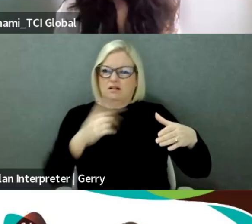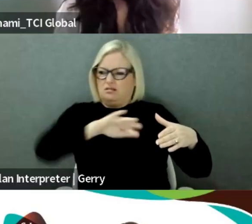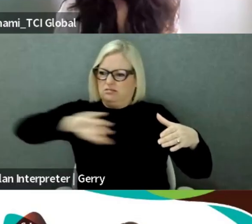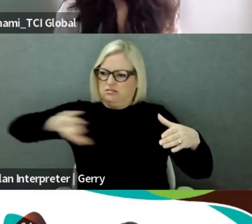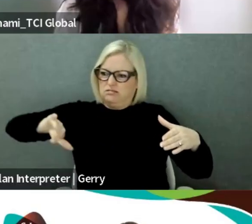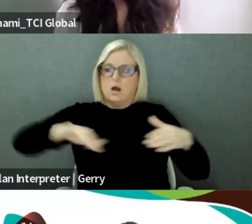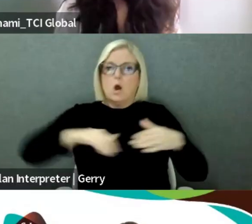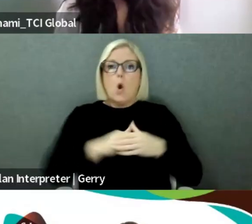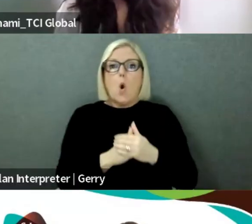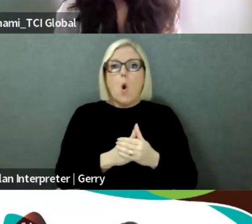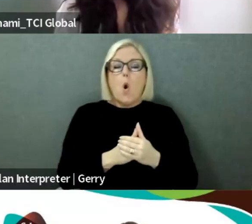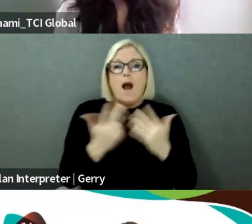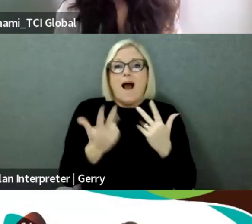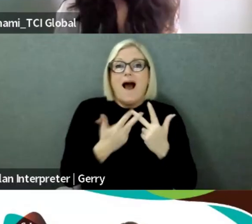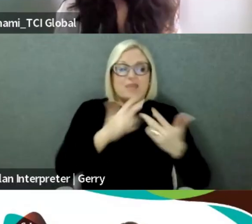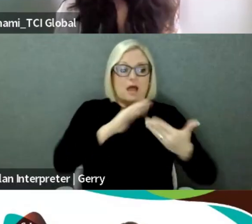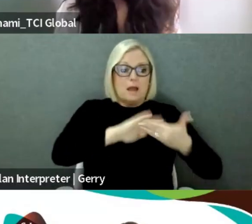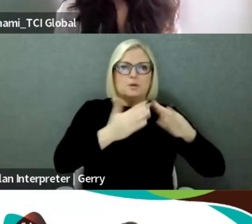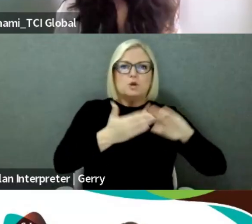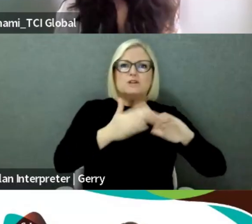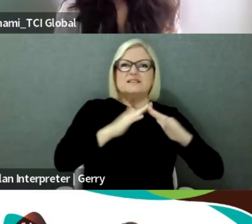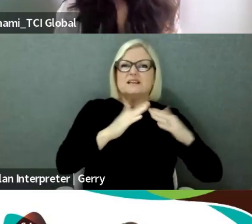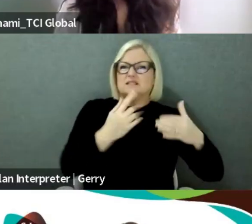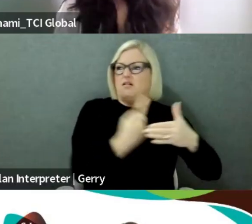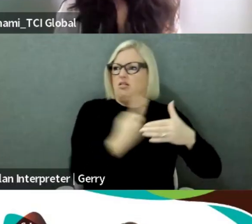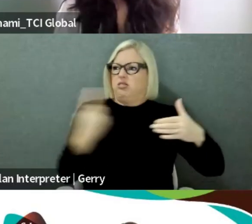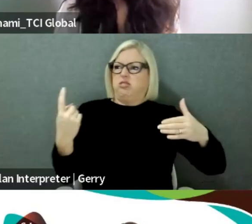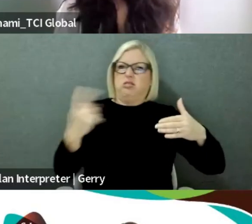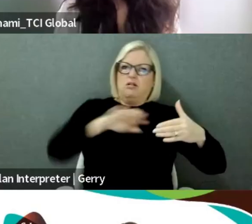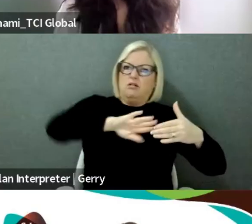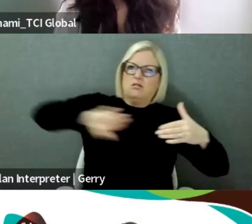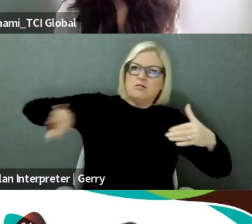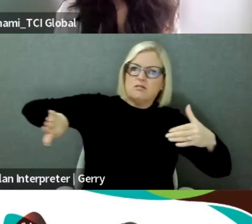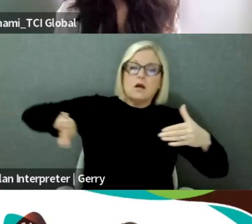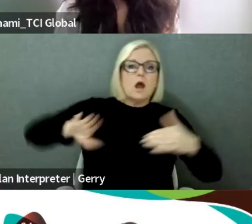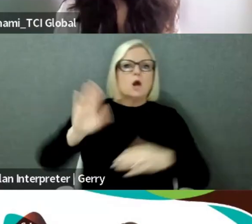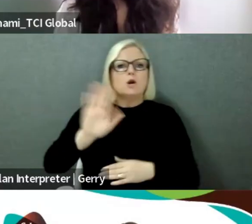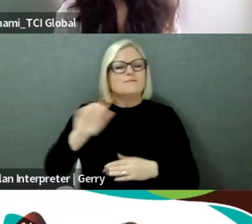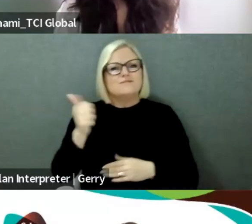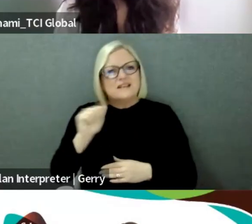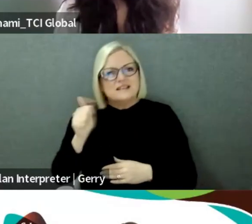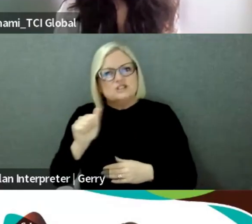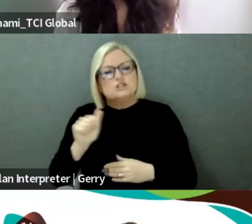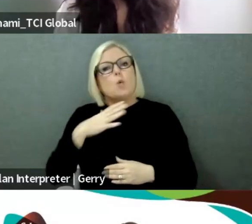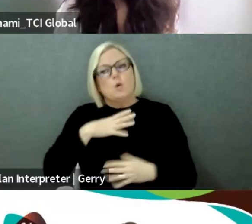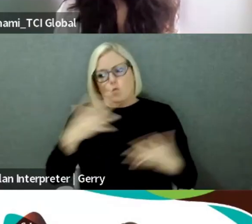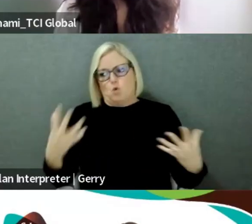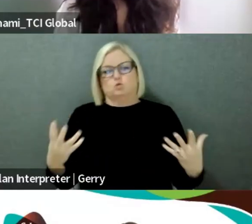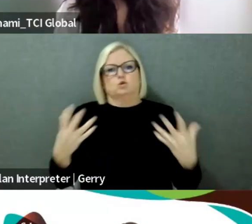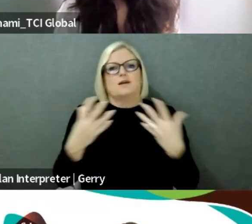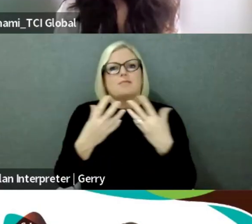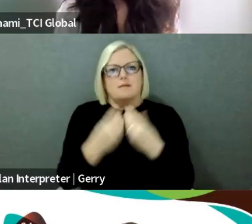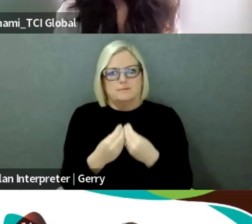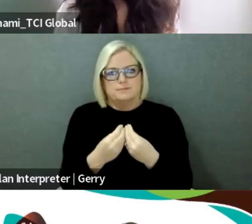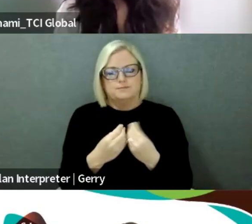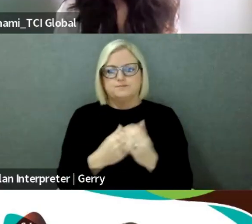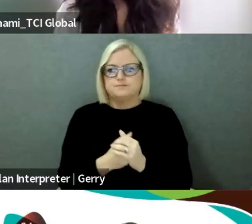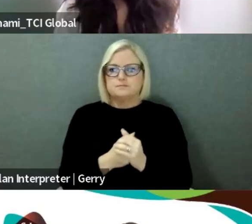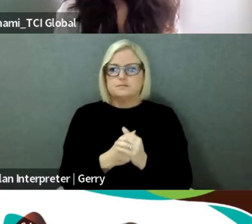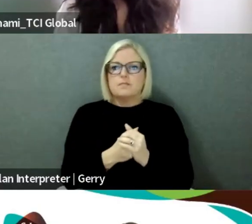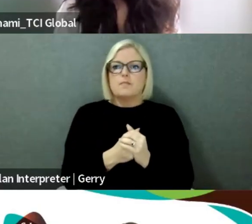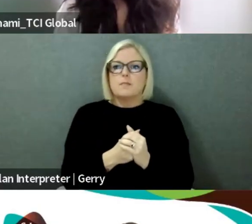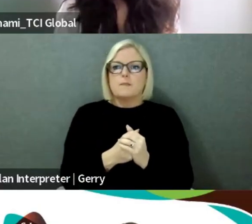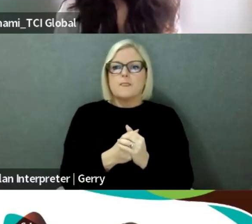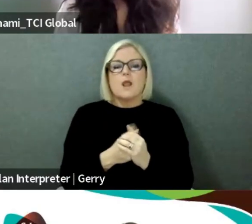them, and within communities where fear and stigma and misunderstanding have taken hold. It really pushes us to